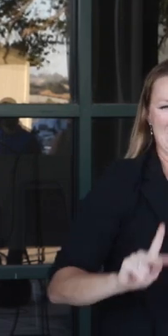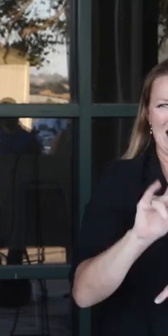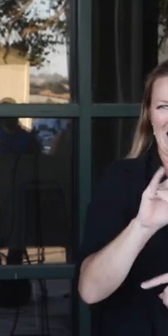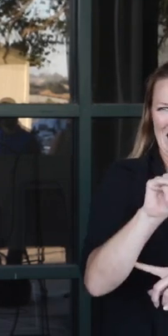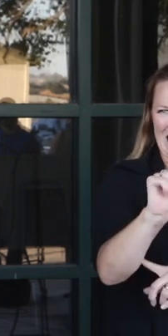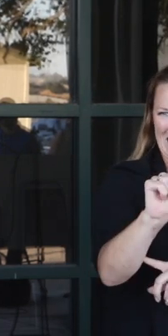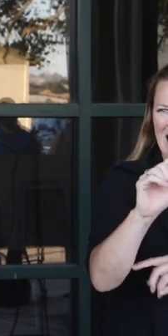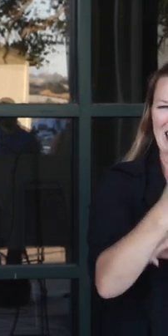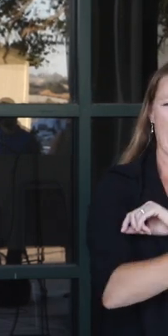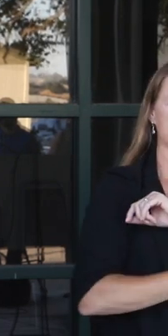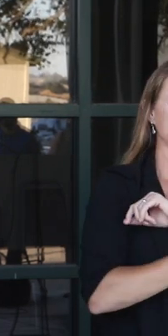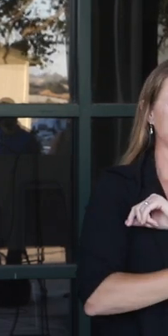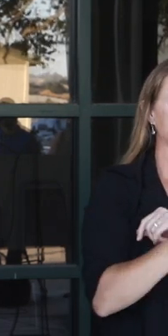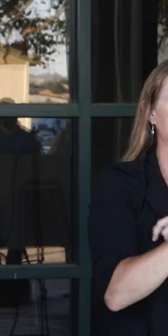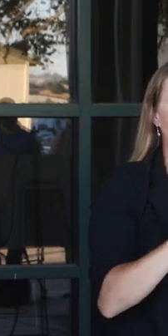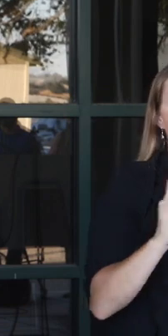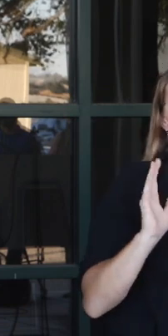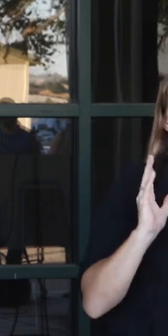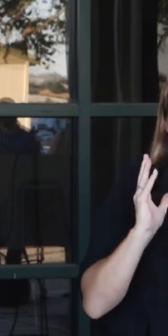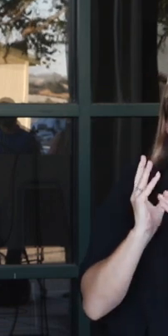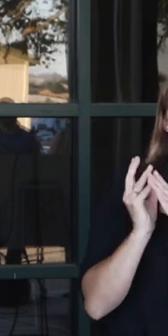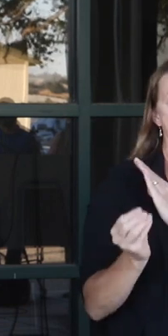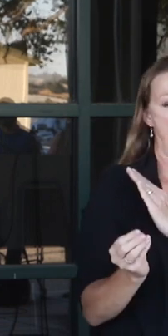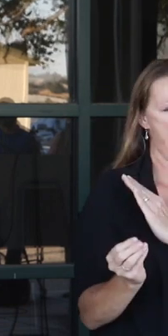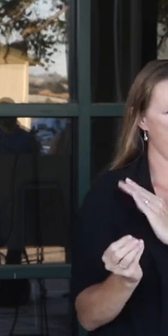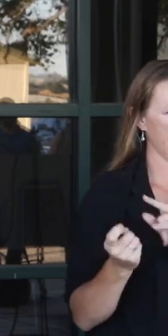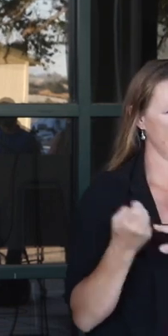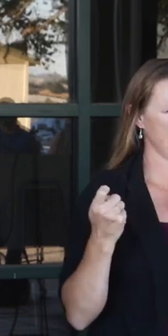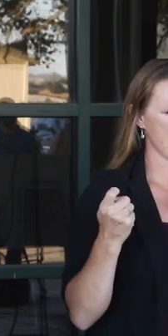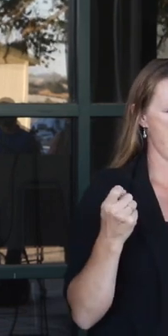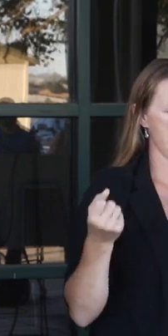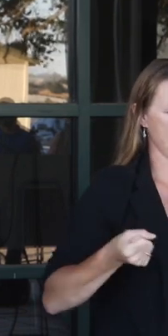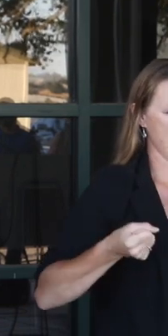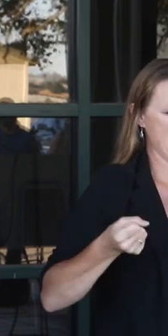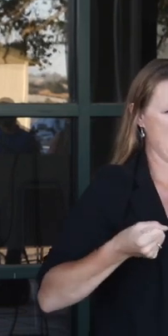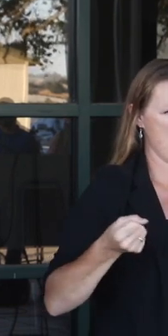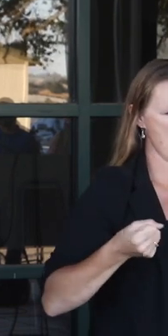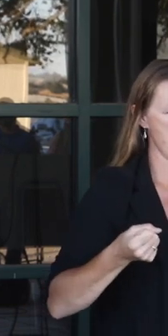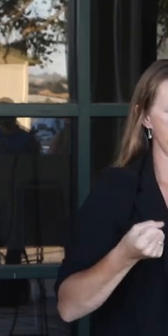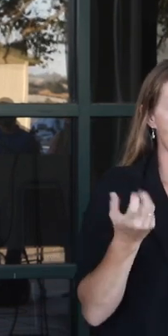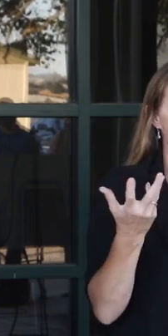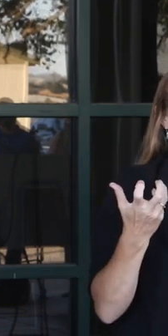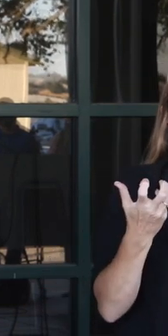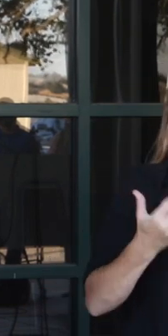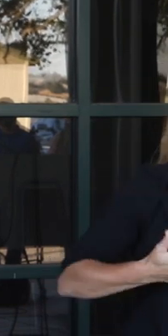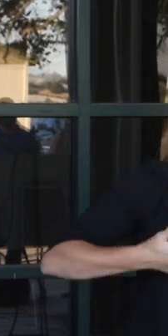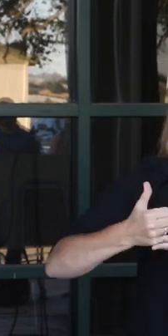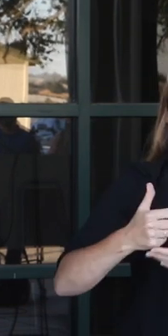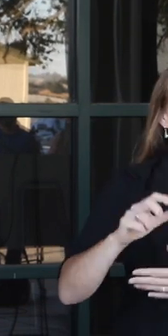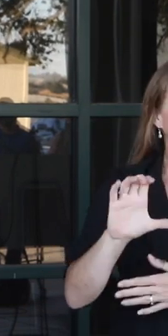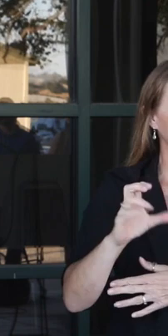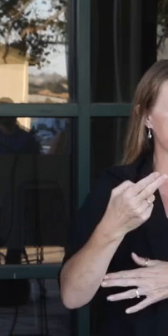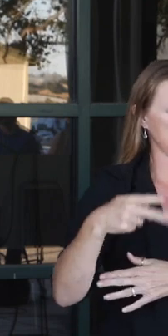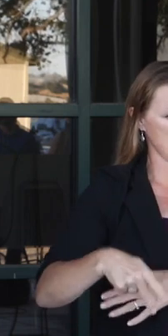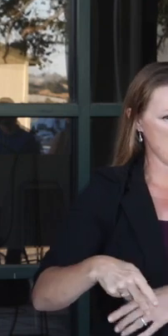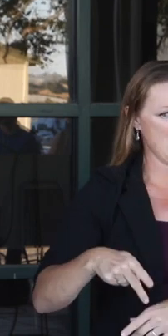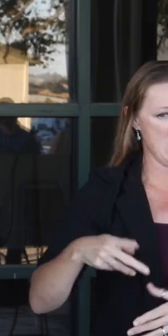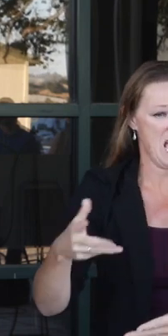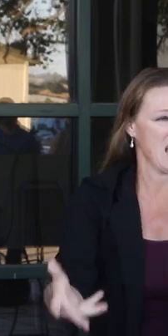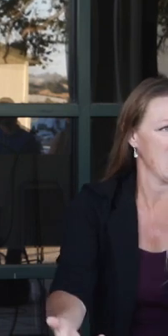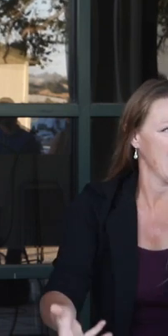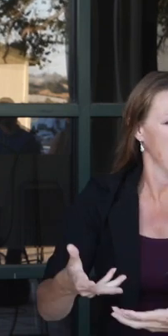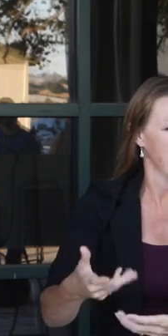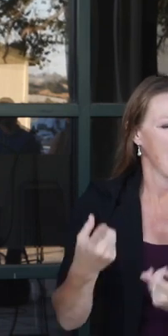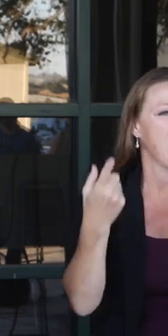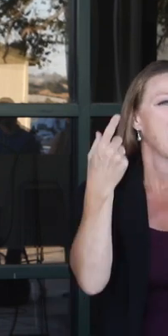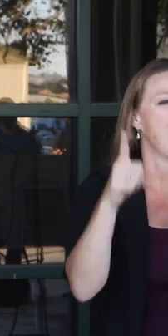vehicle to rescue the CHP officer that had just been shot, and was shot himself just